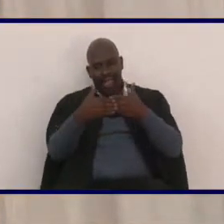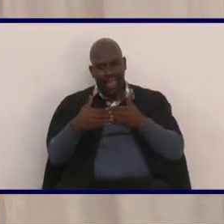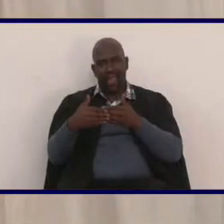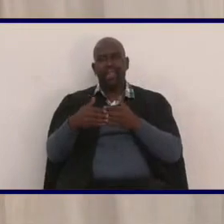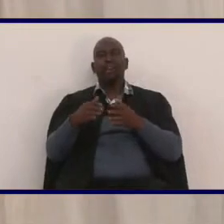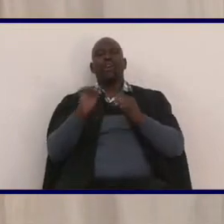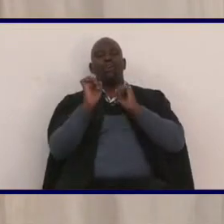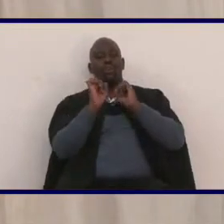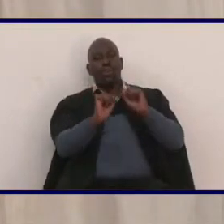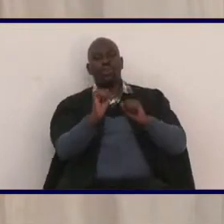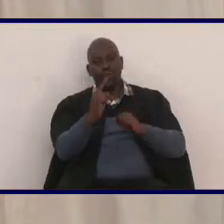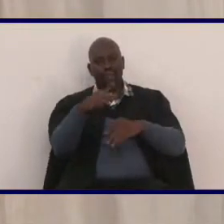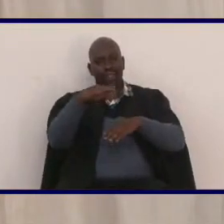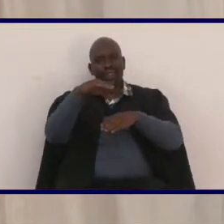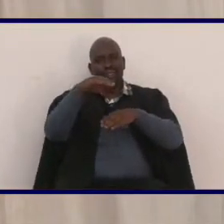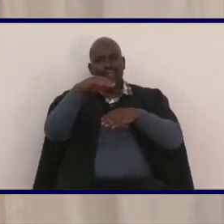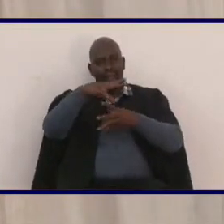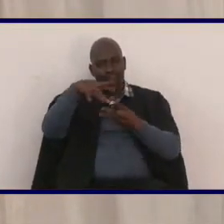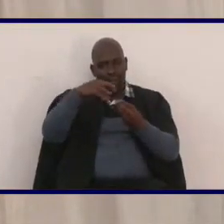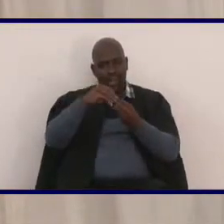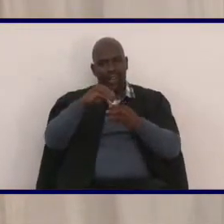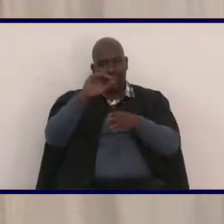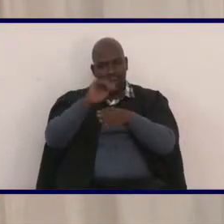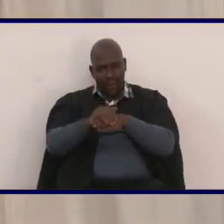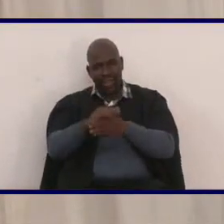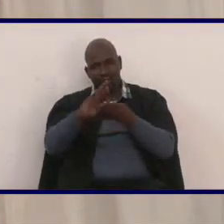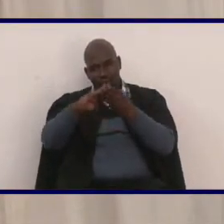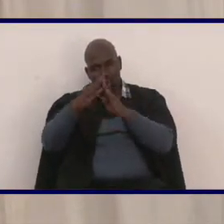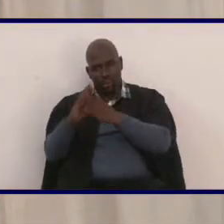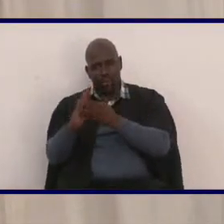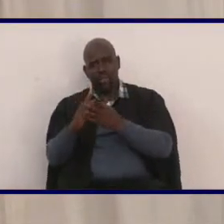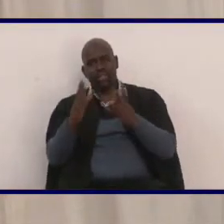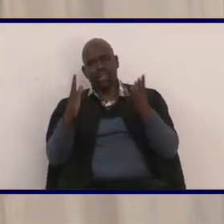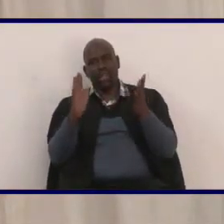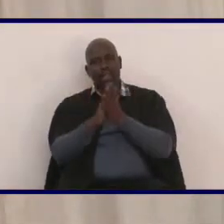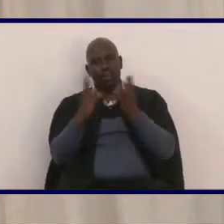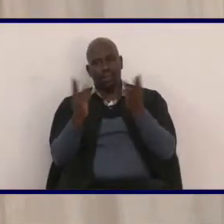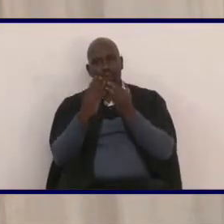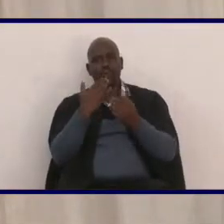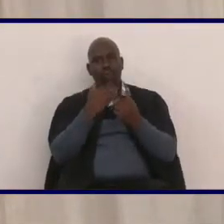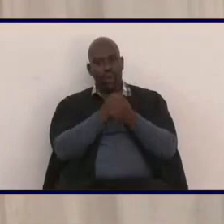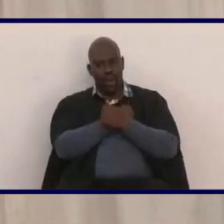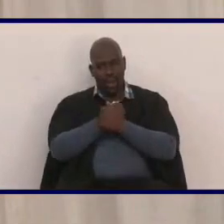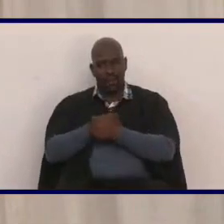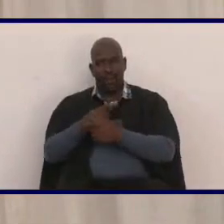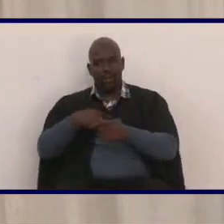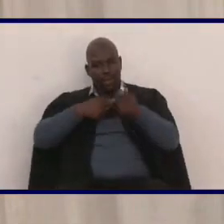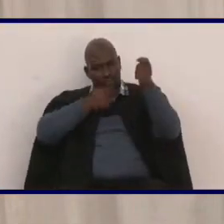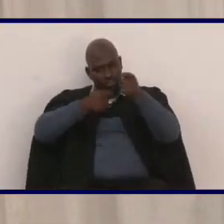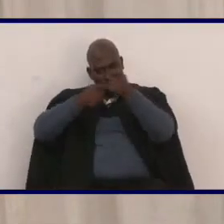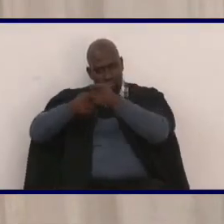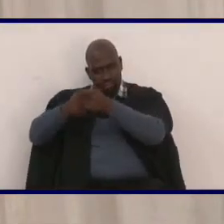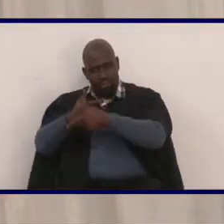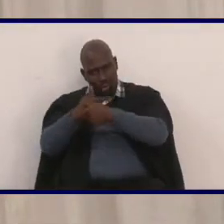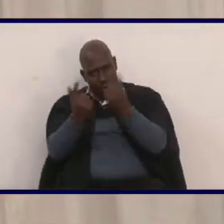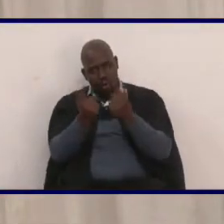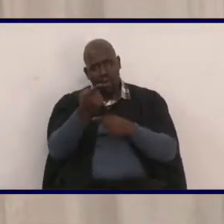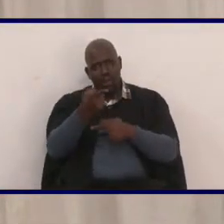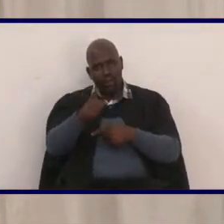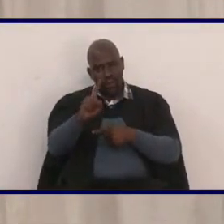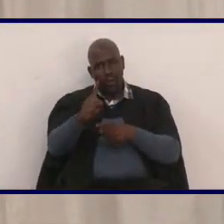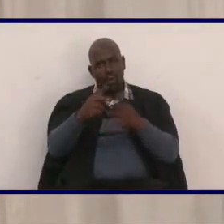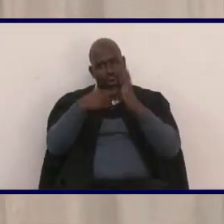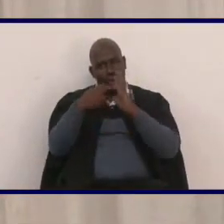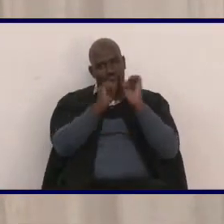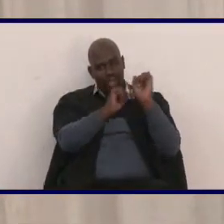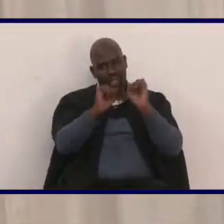friends, communities, and loved ones. I salute all of you for the role you have played in assisting and enabling